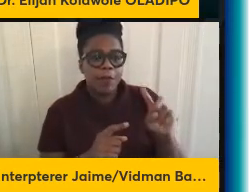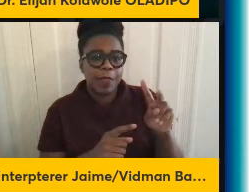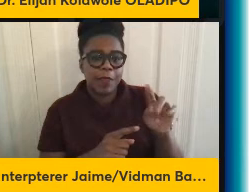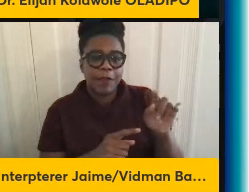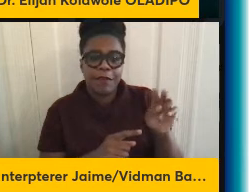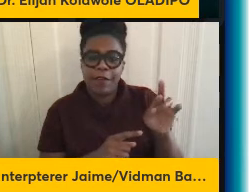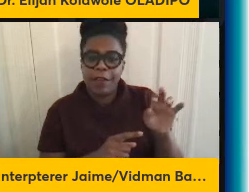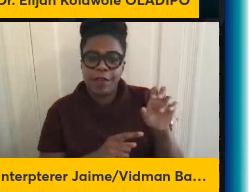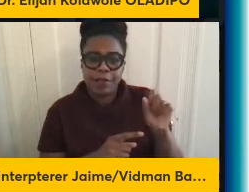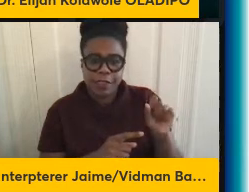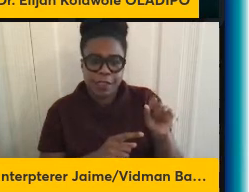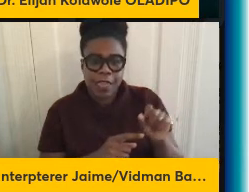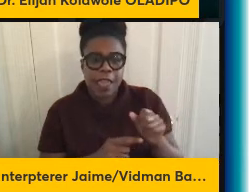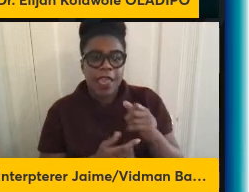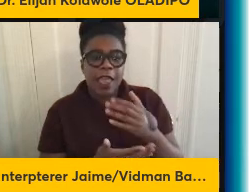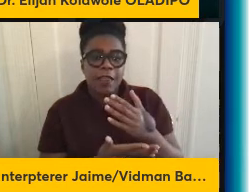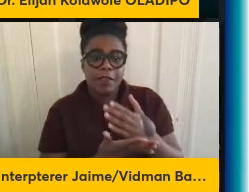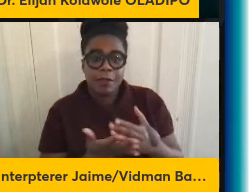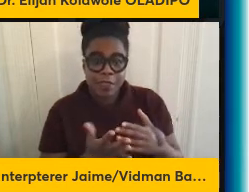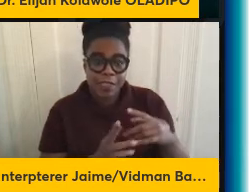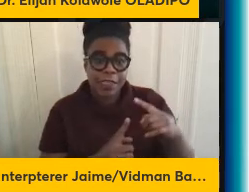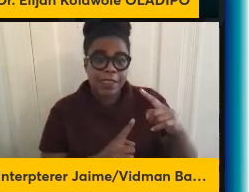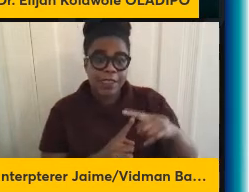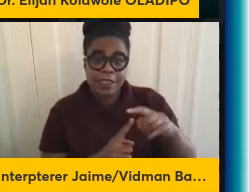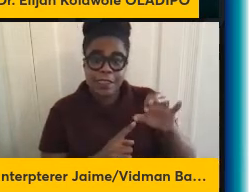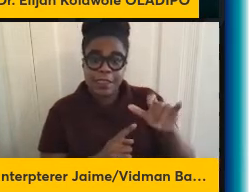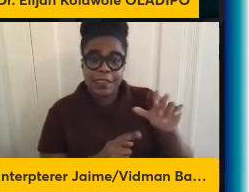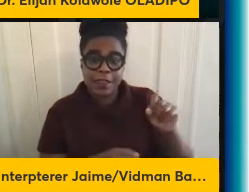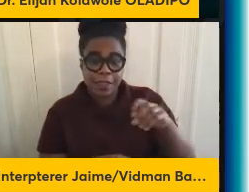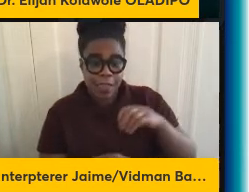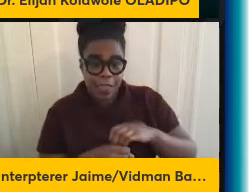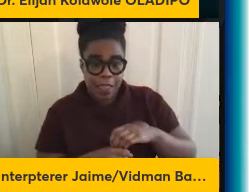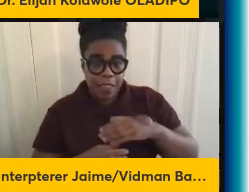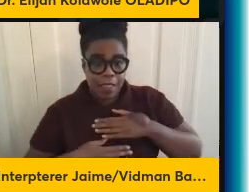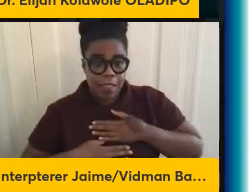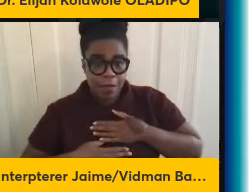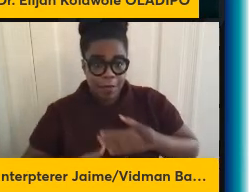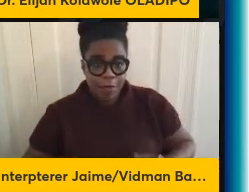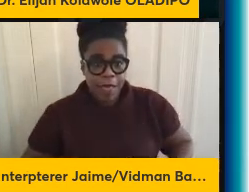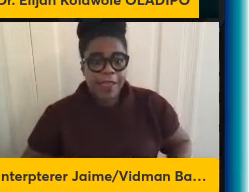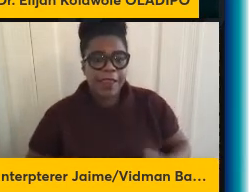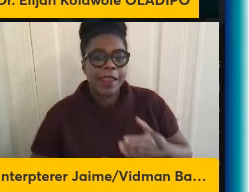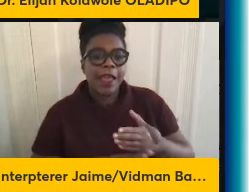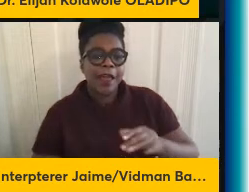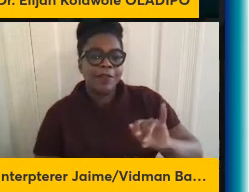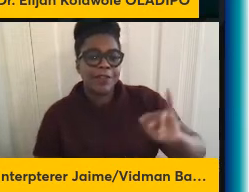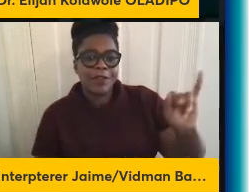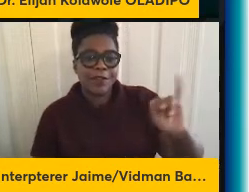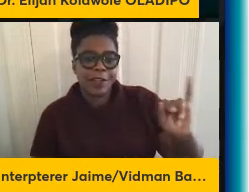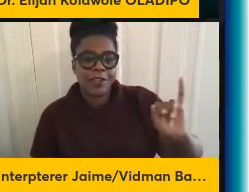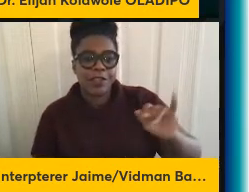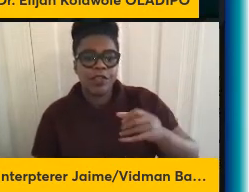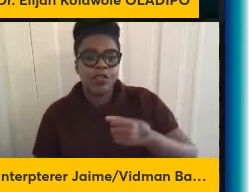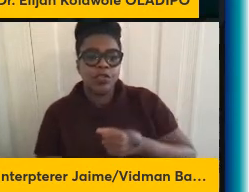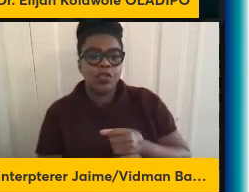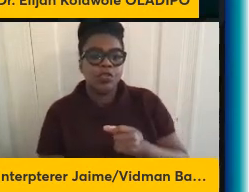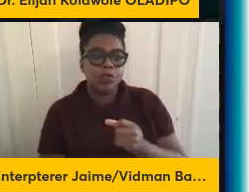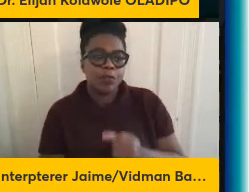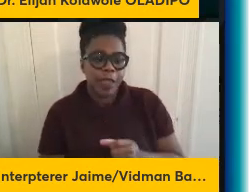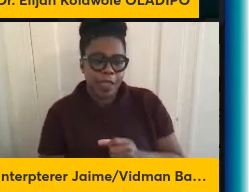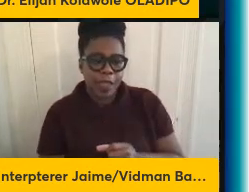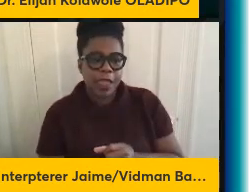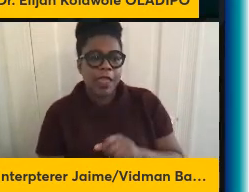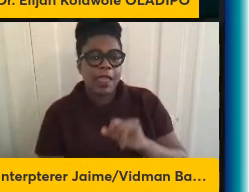cells, both the B cells and T cells, remain in the body after infection to produce immunological